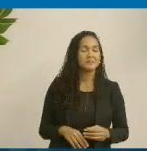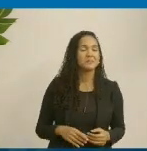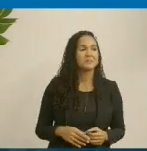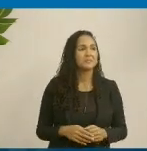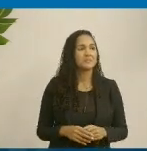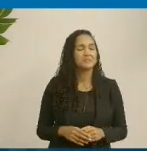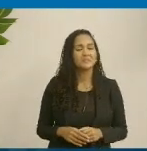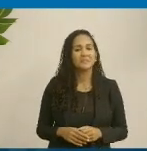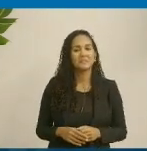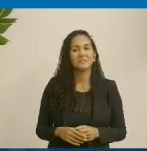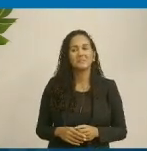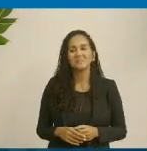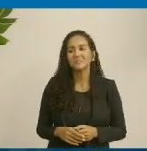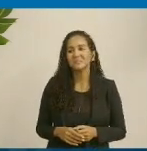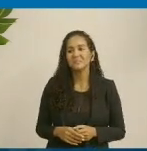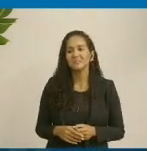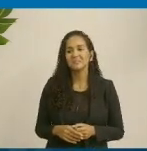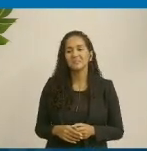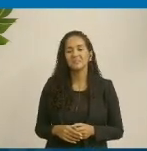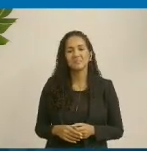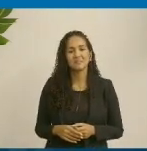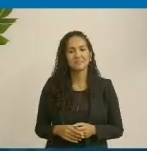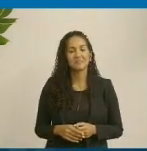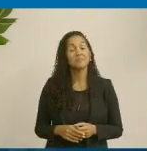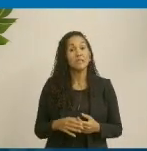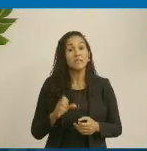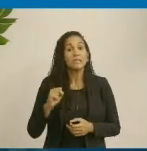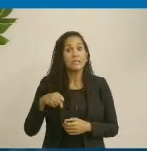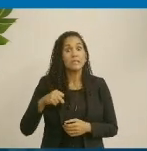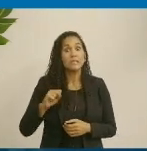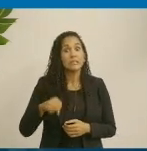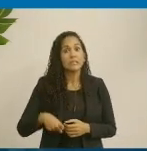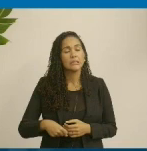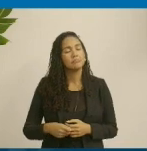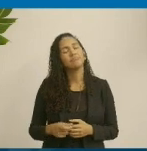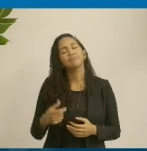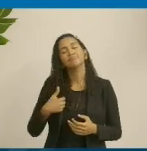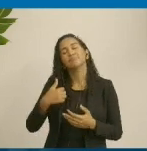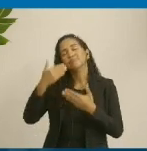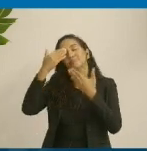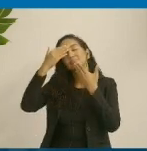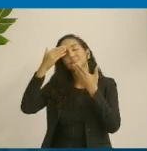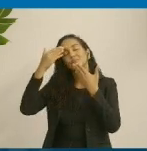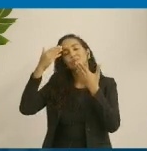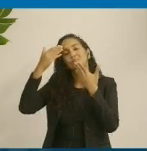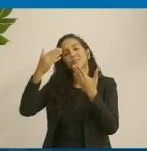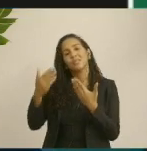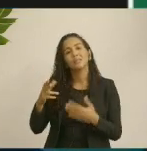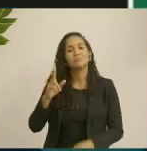Of course. Thank you very much, Professor Grünen, and congratulations